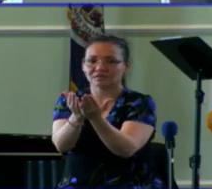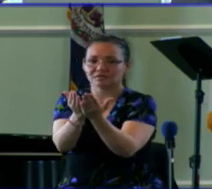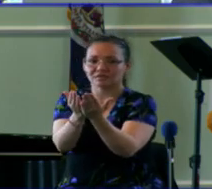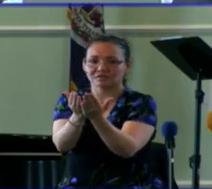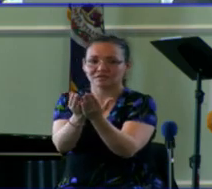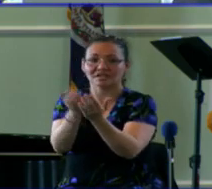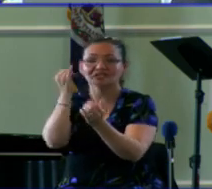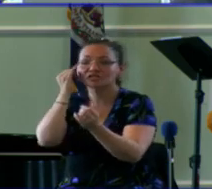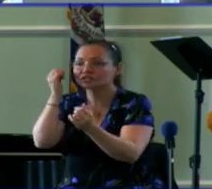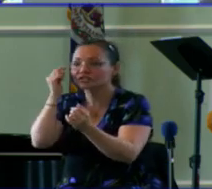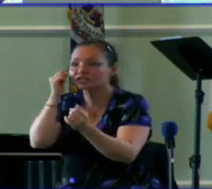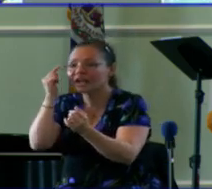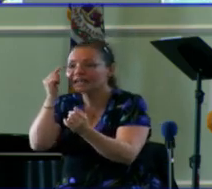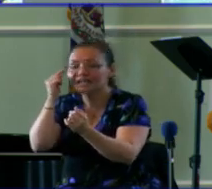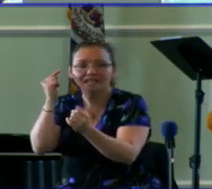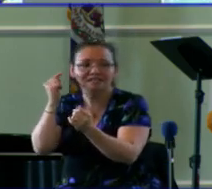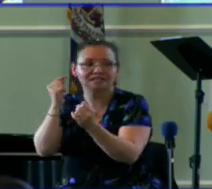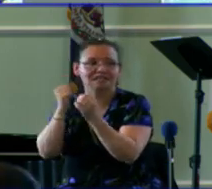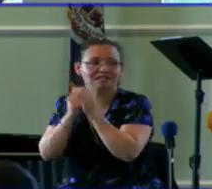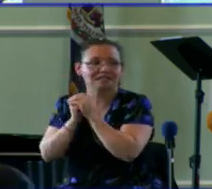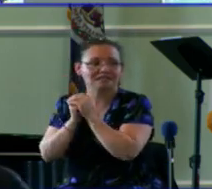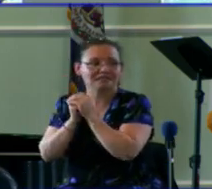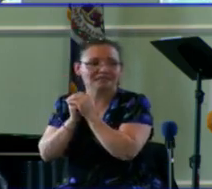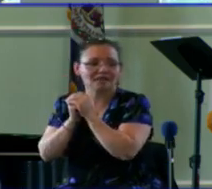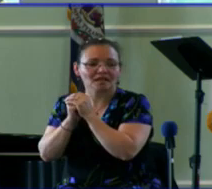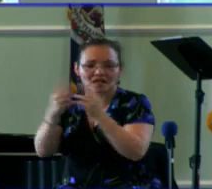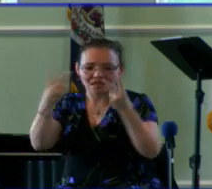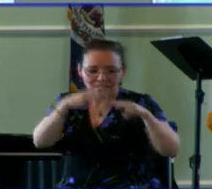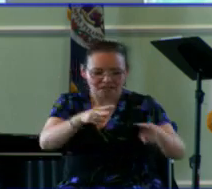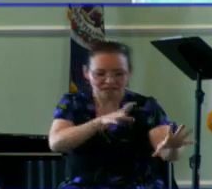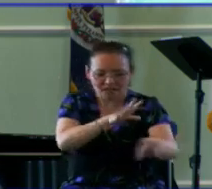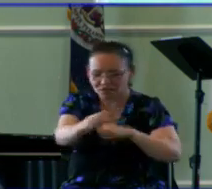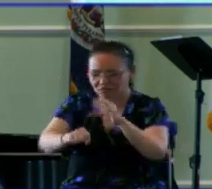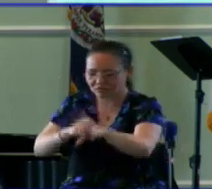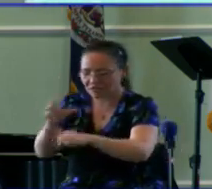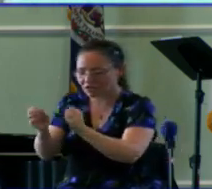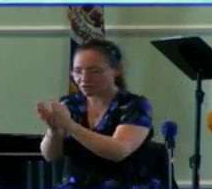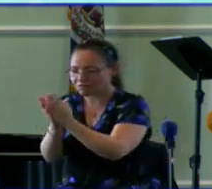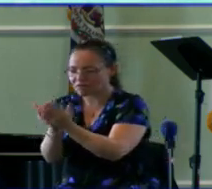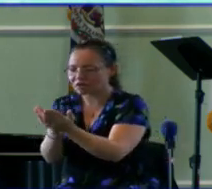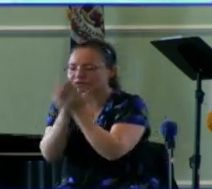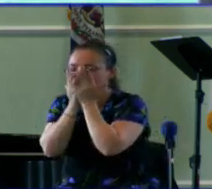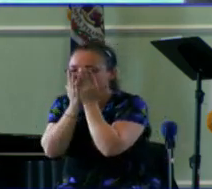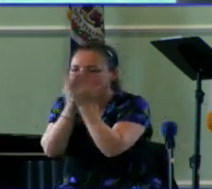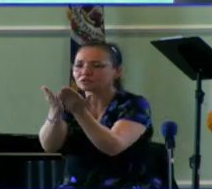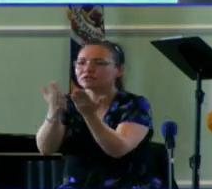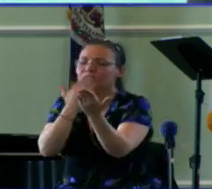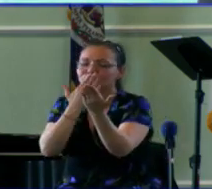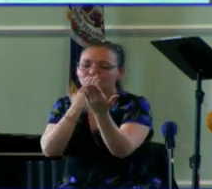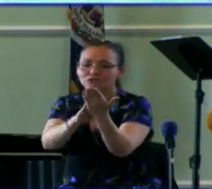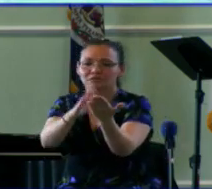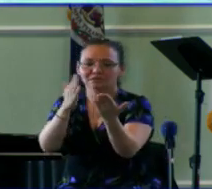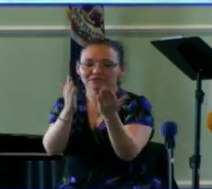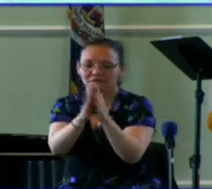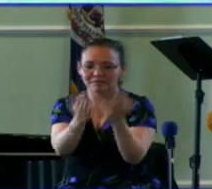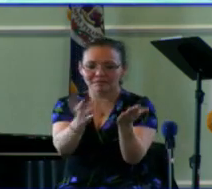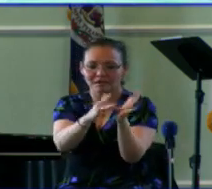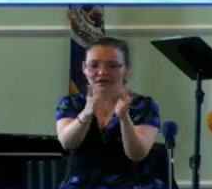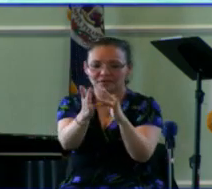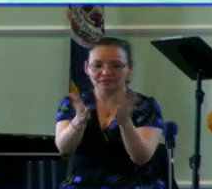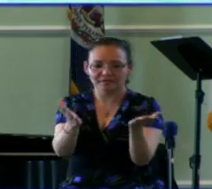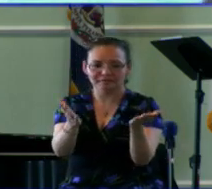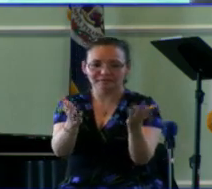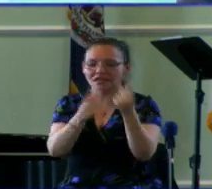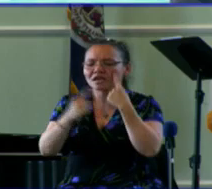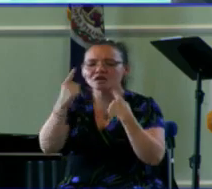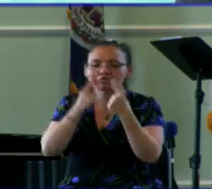Chinese. And they take those Bibles, and they kiss the Bibles. And